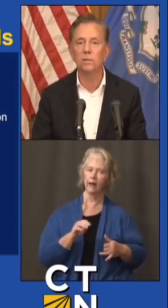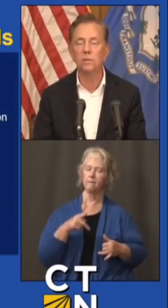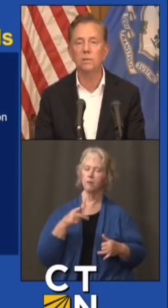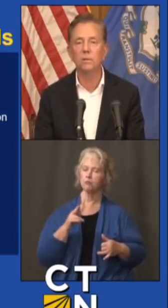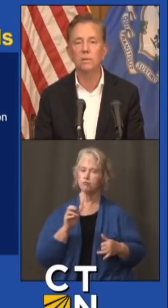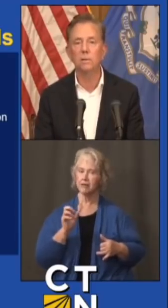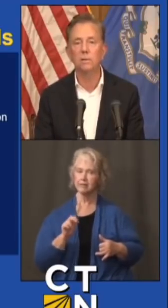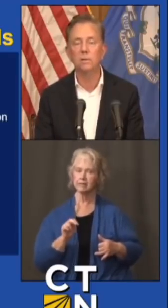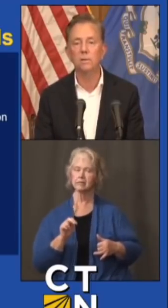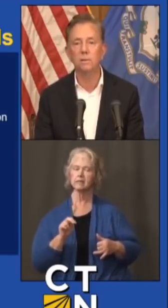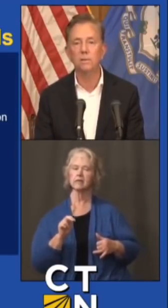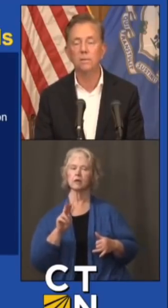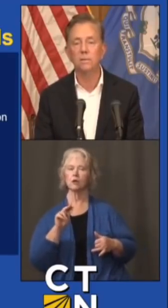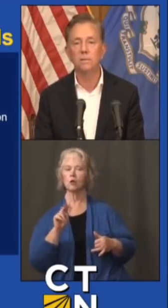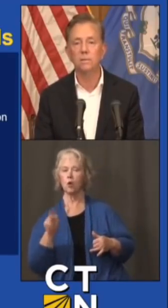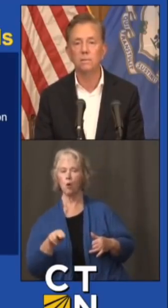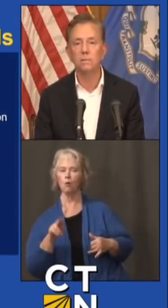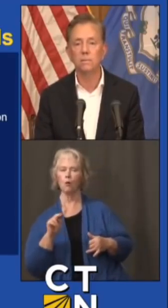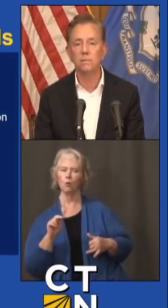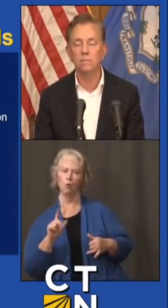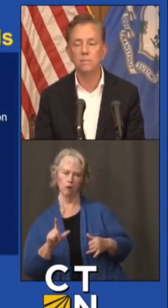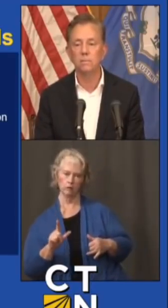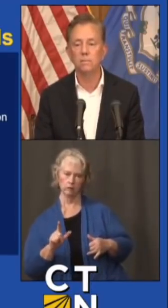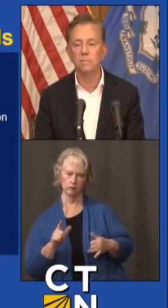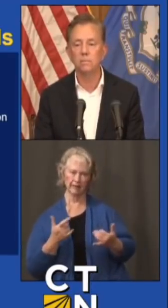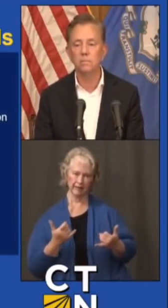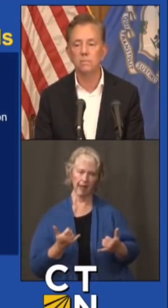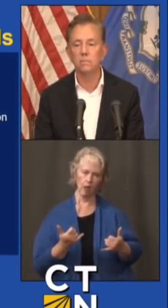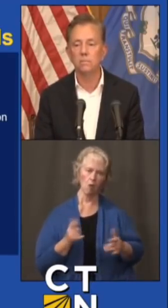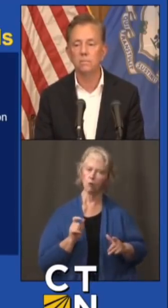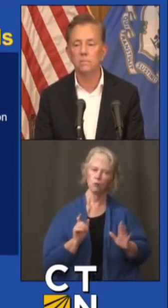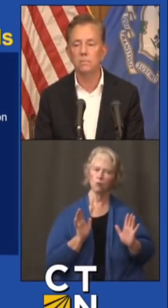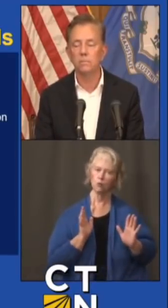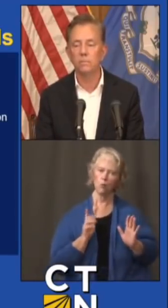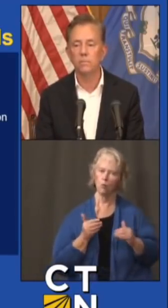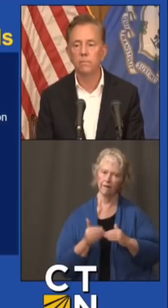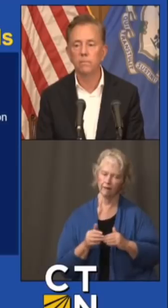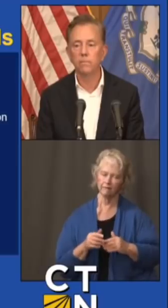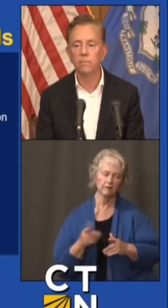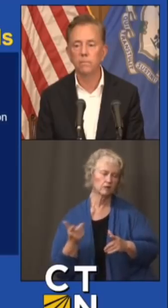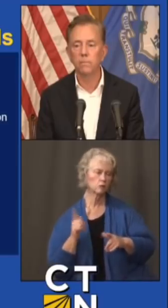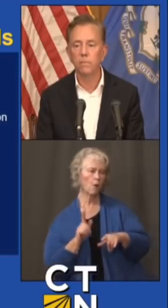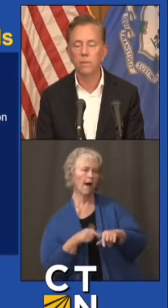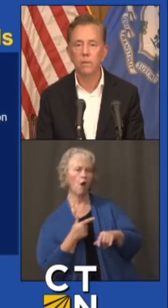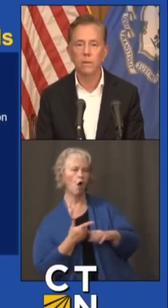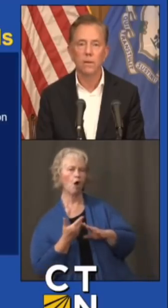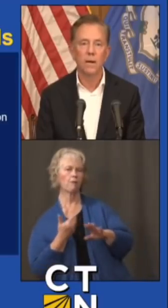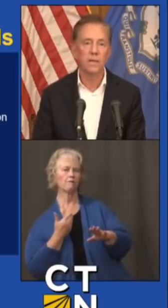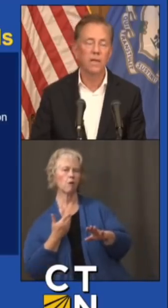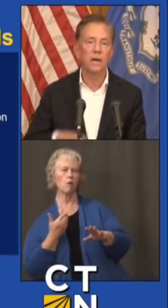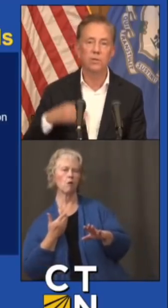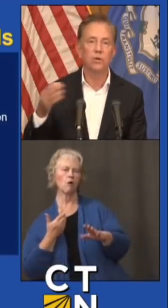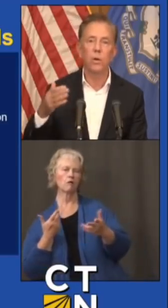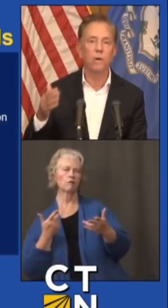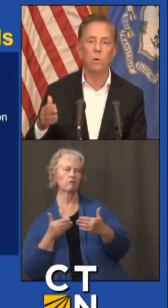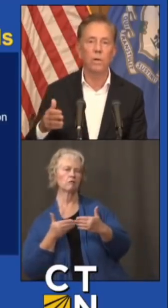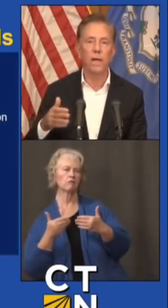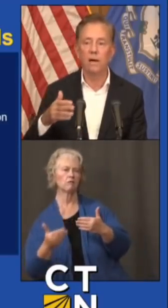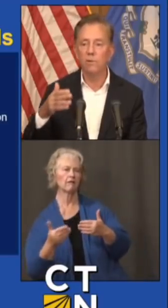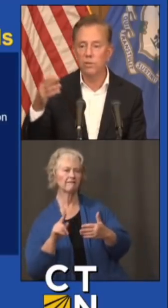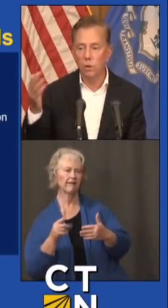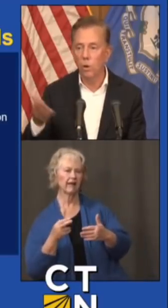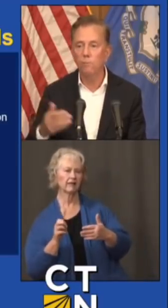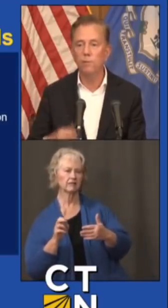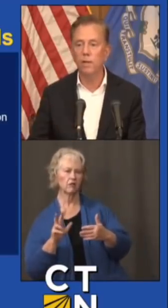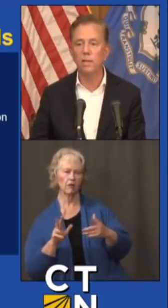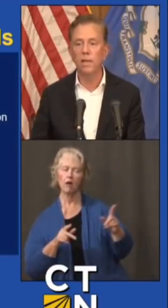London. And how long would they opt out of phase 3? I think you have a 2-week rolling